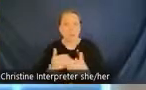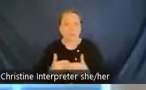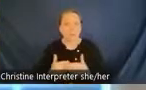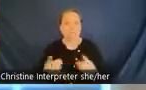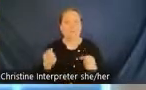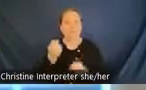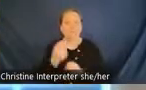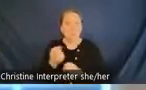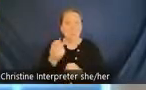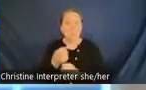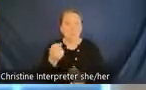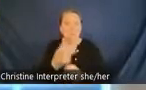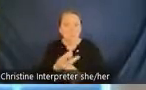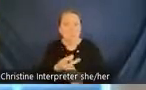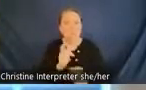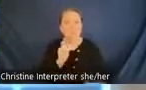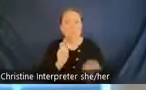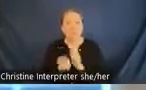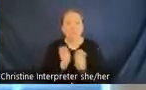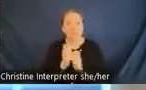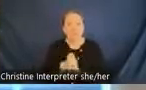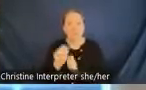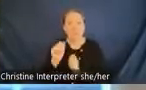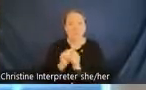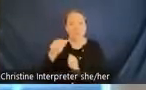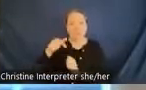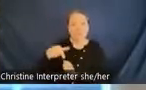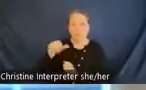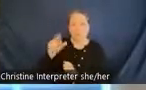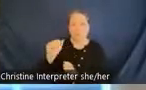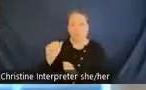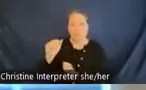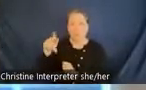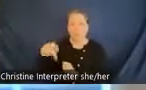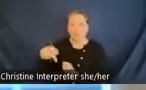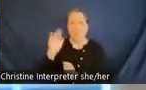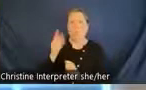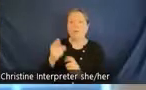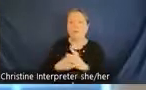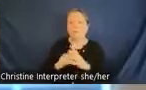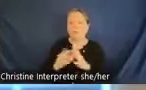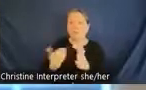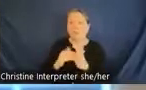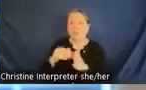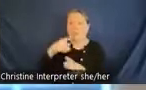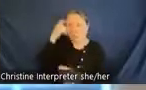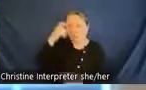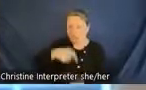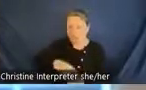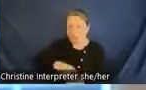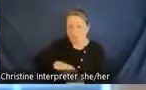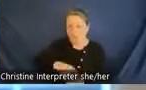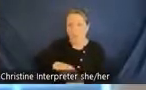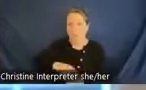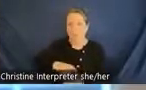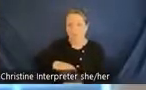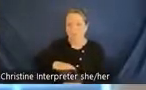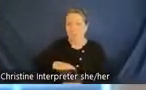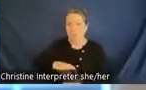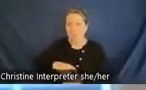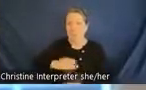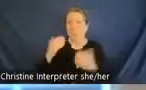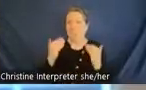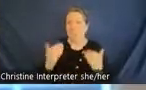makes changes to this QAP. And it's going to be starting this summer with an update to go into effect in